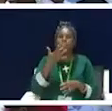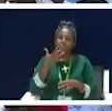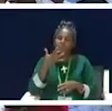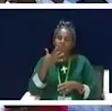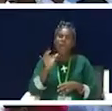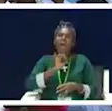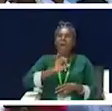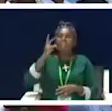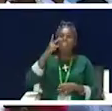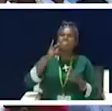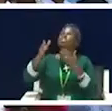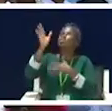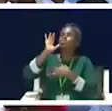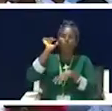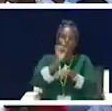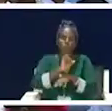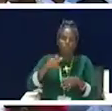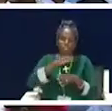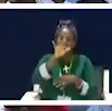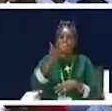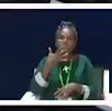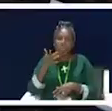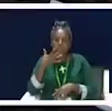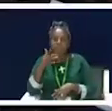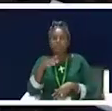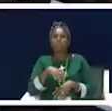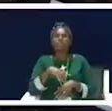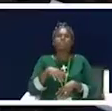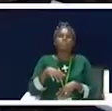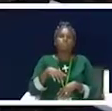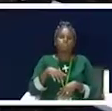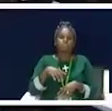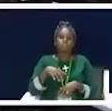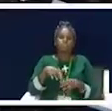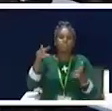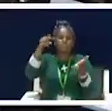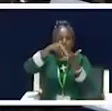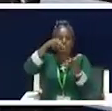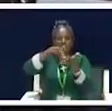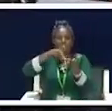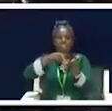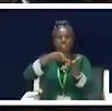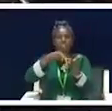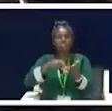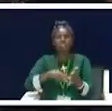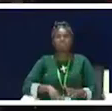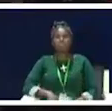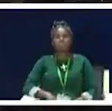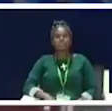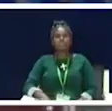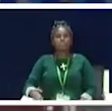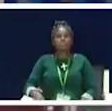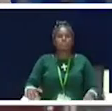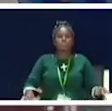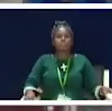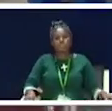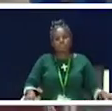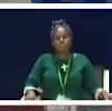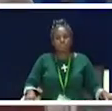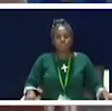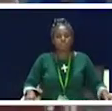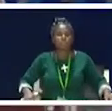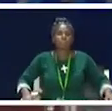God working in your favor. I want everybody to rise up on his feet. We want to send this